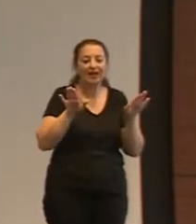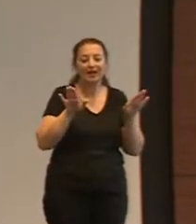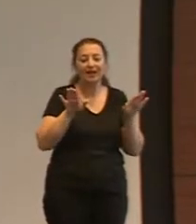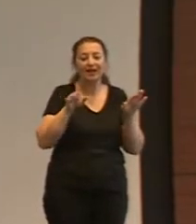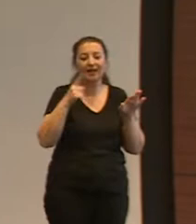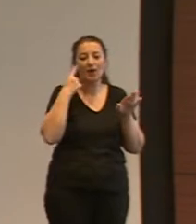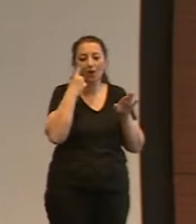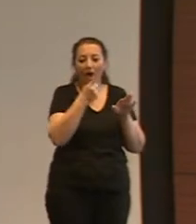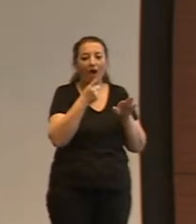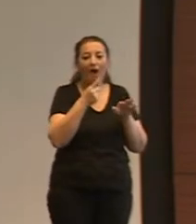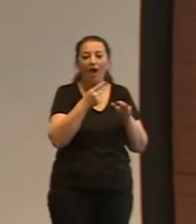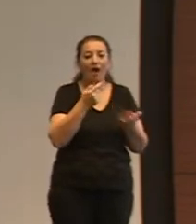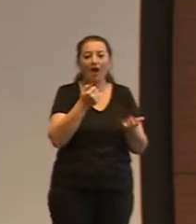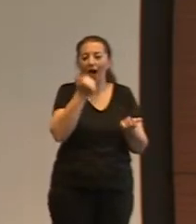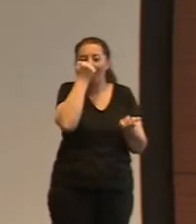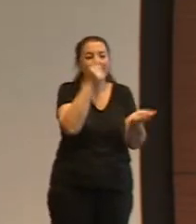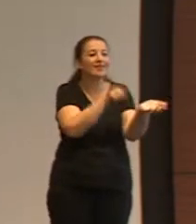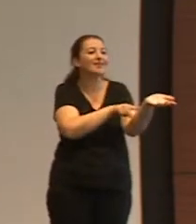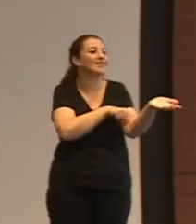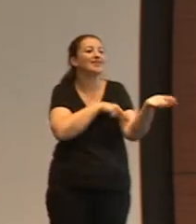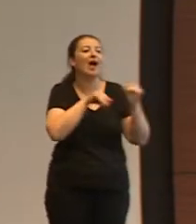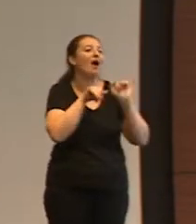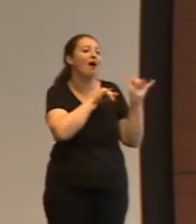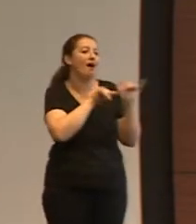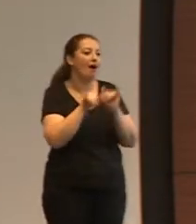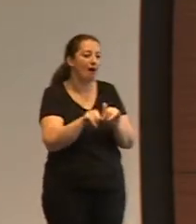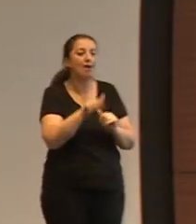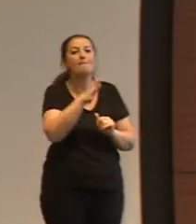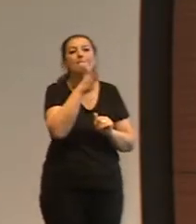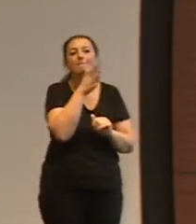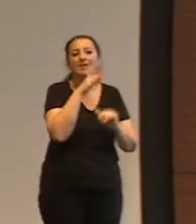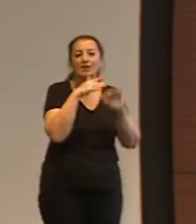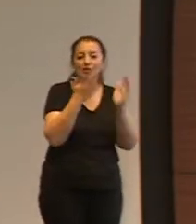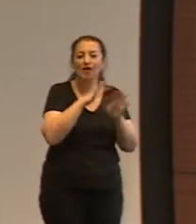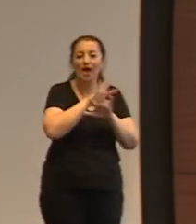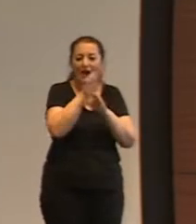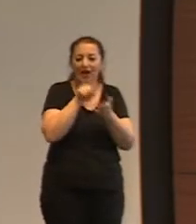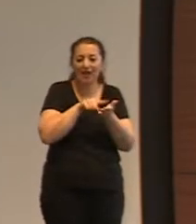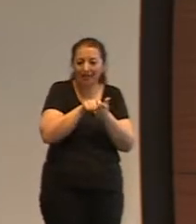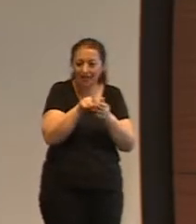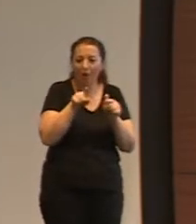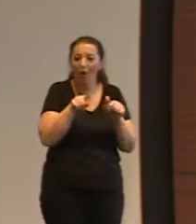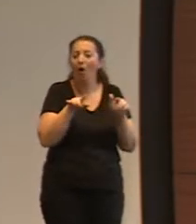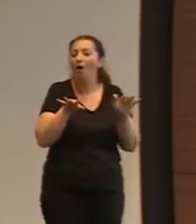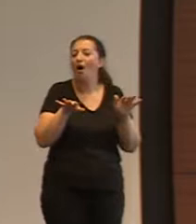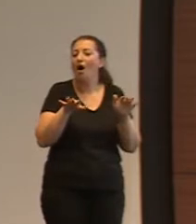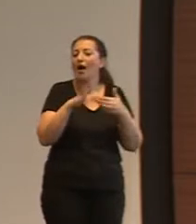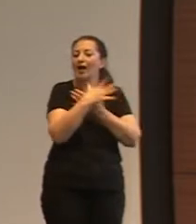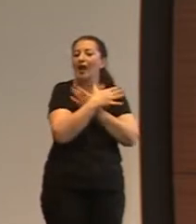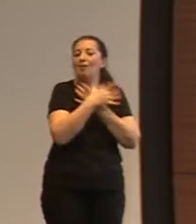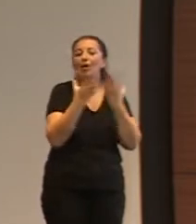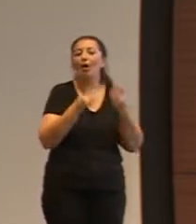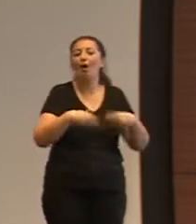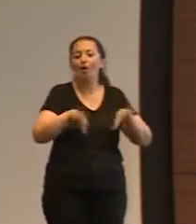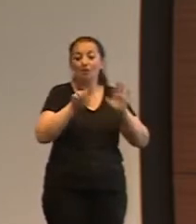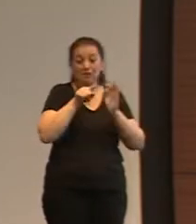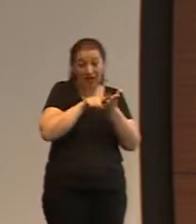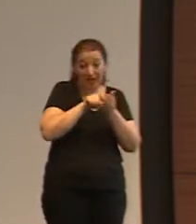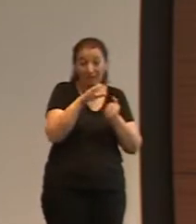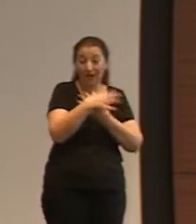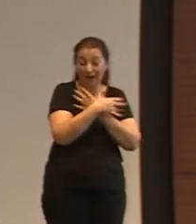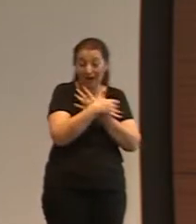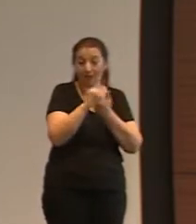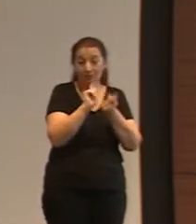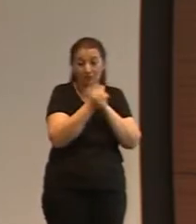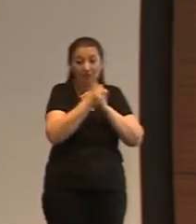to use this analogy of a caterpillar and butterfly they have the very same genetic structure